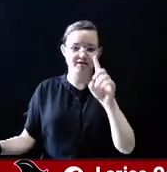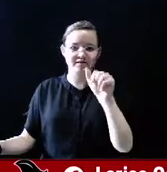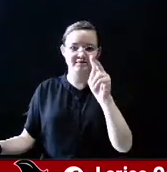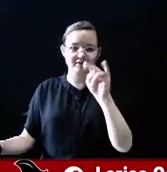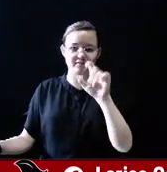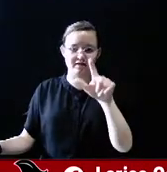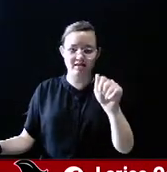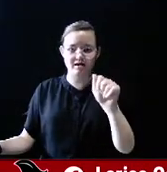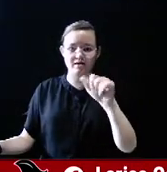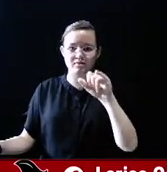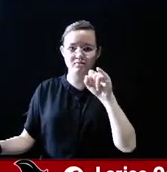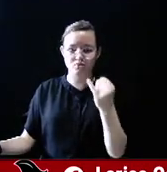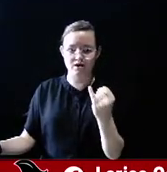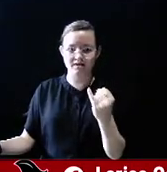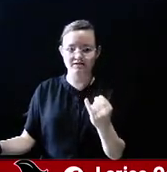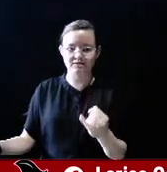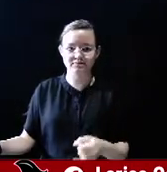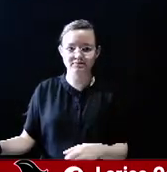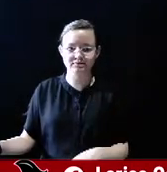Daniela Juarez.